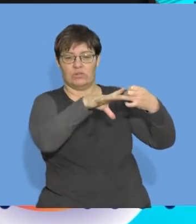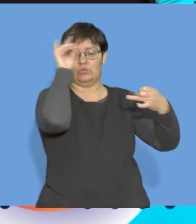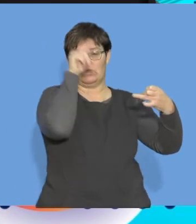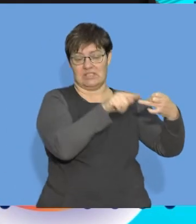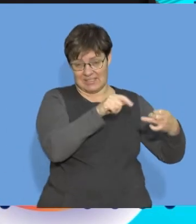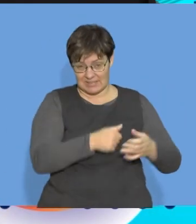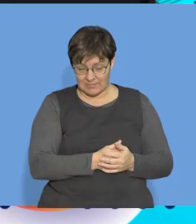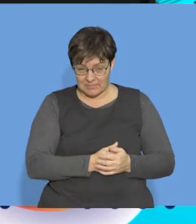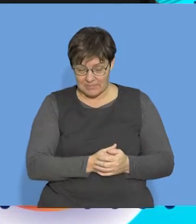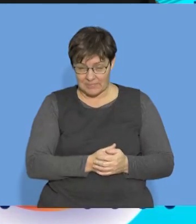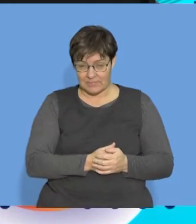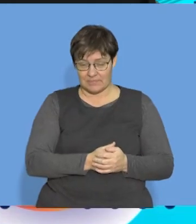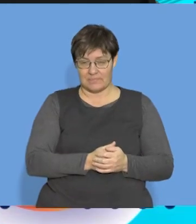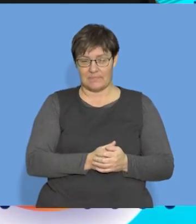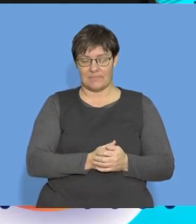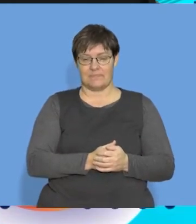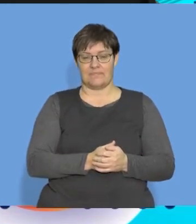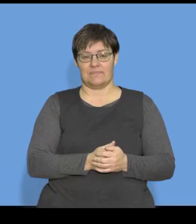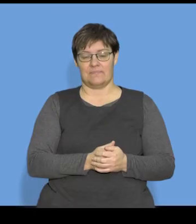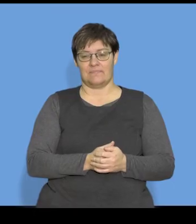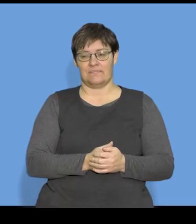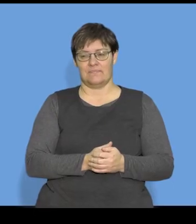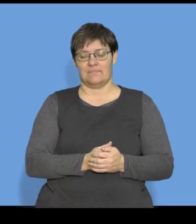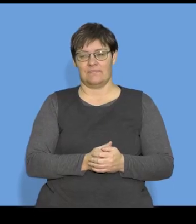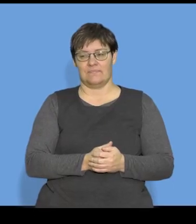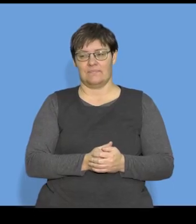sure it's the correct one before you choose it.